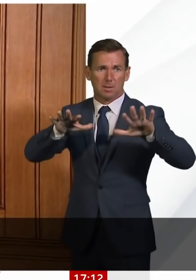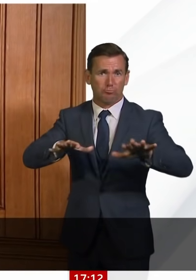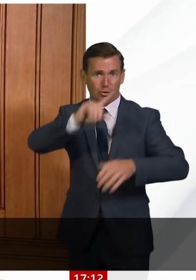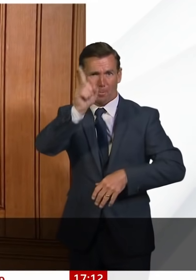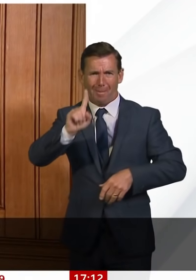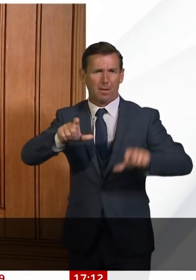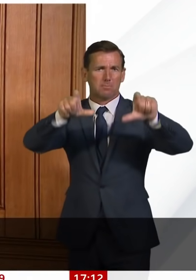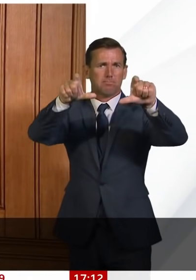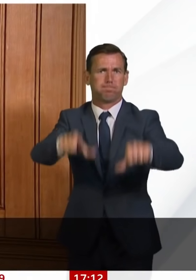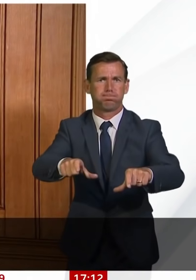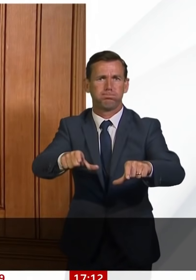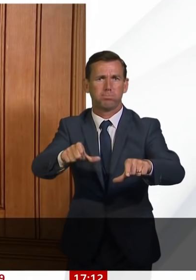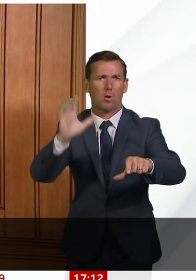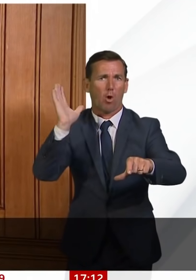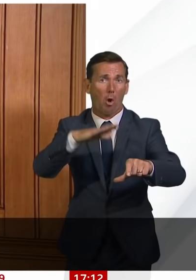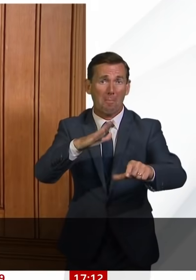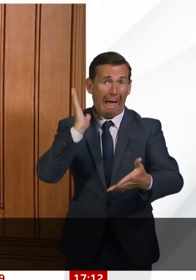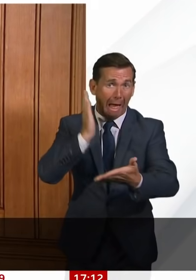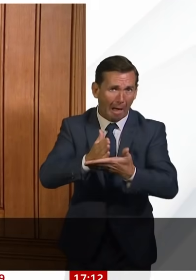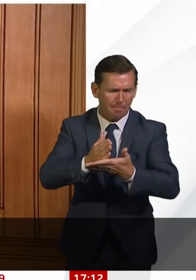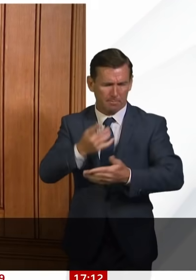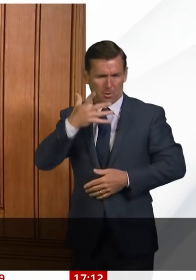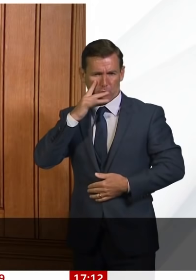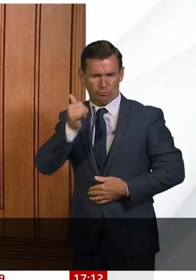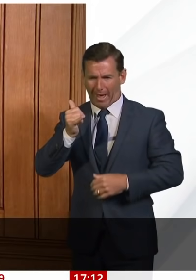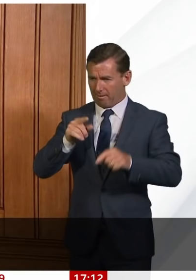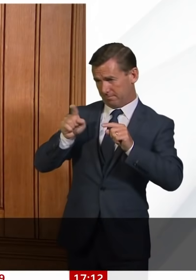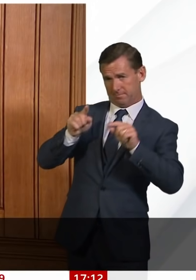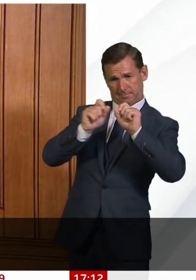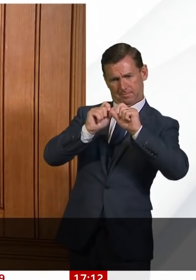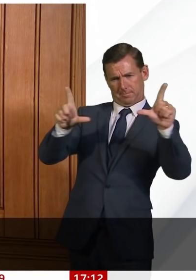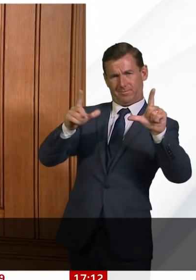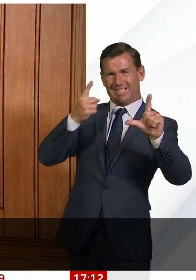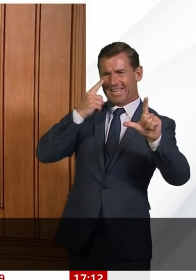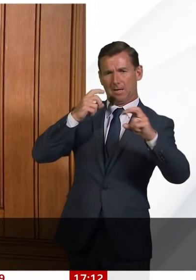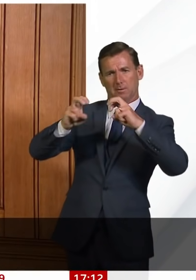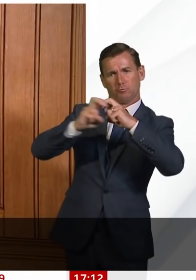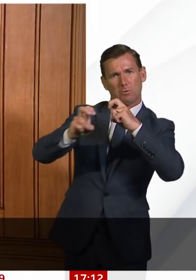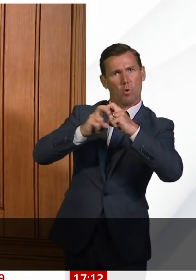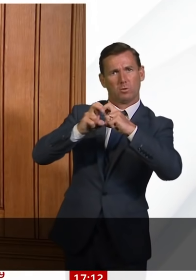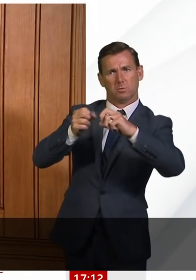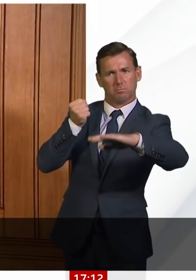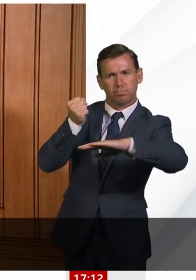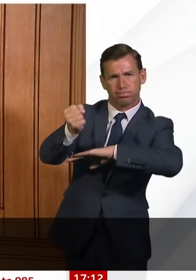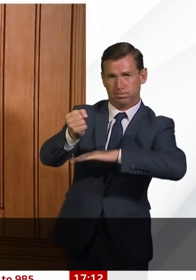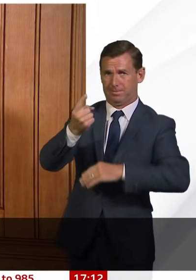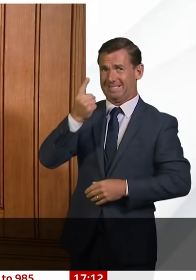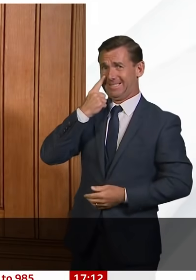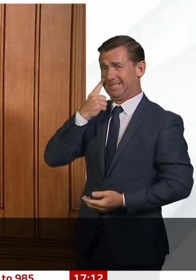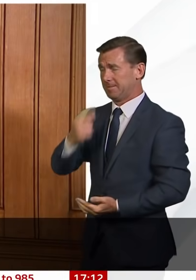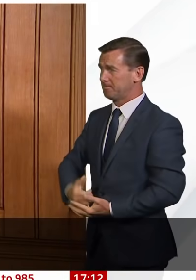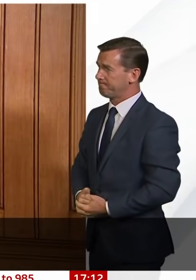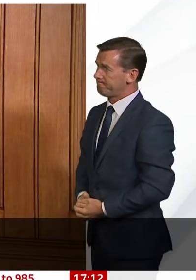social distancing advice and, in this case, referring to the slide, not travelling. And you can see a